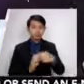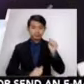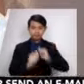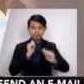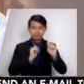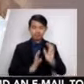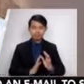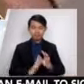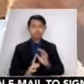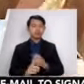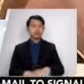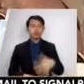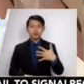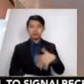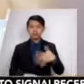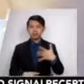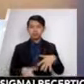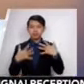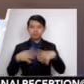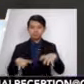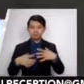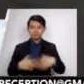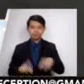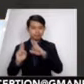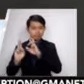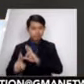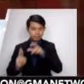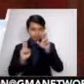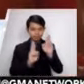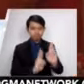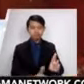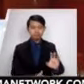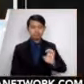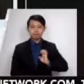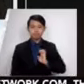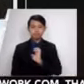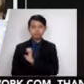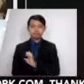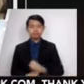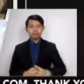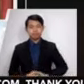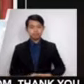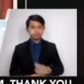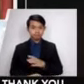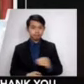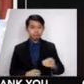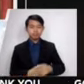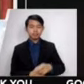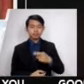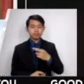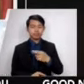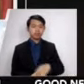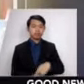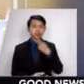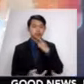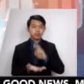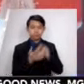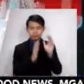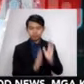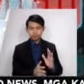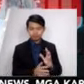fits. Respetadong executives, pati anchors and reporters ng GMA Integrated